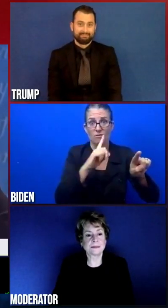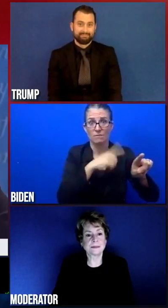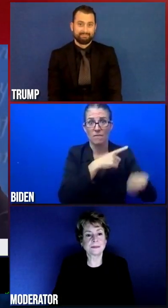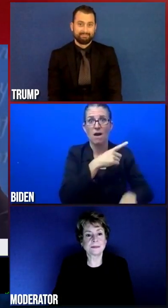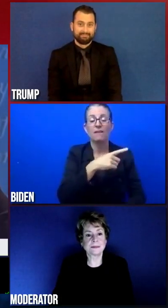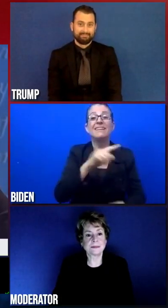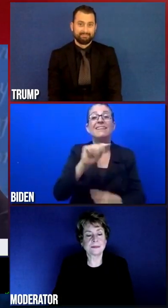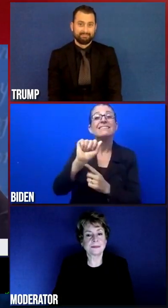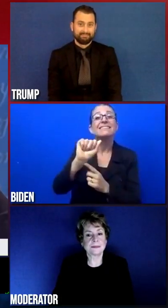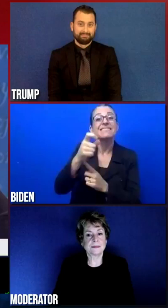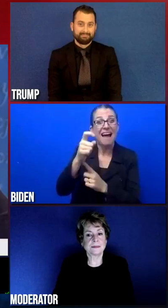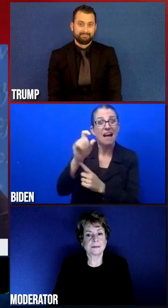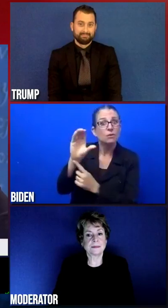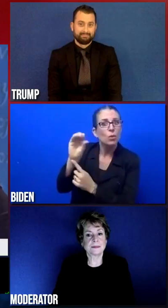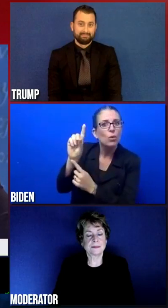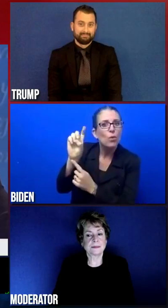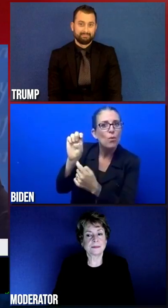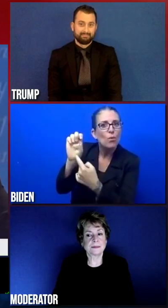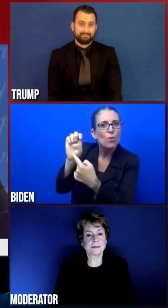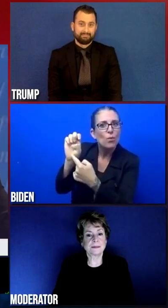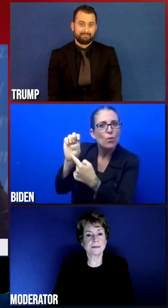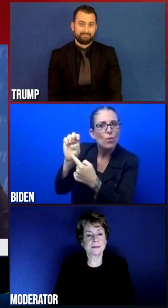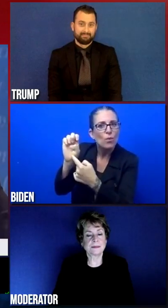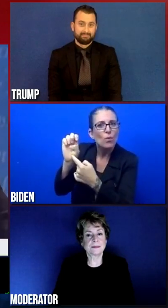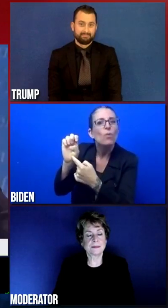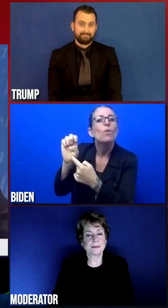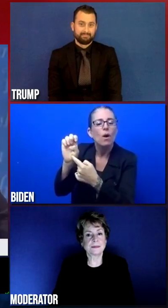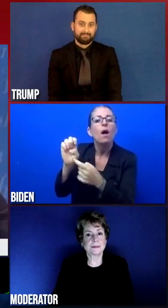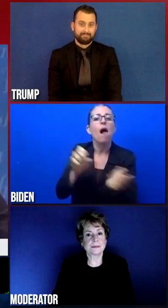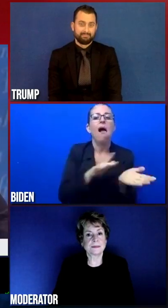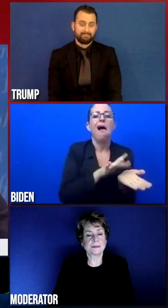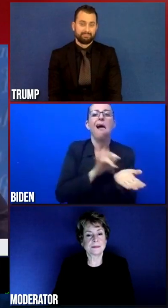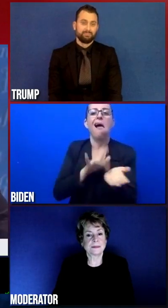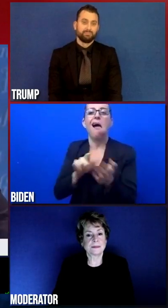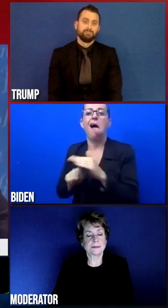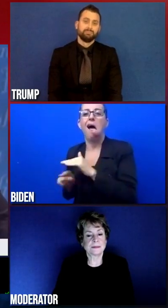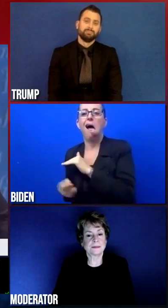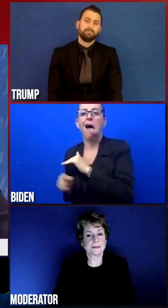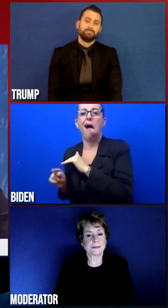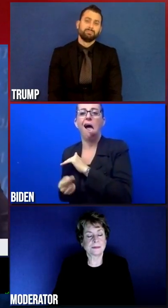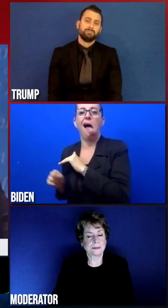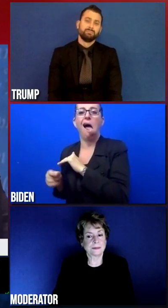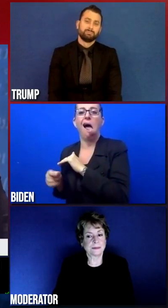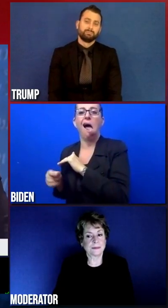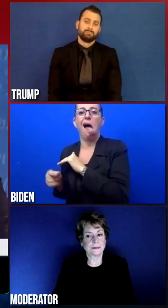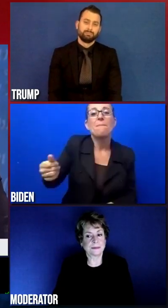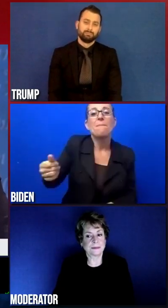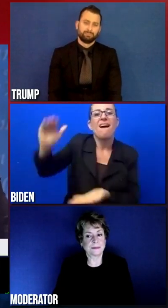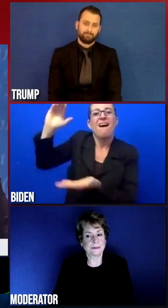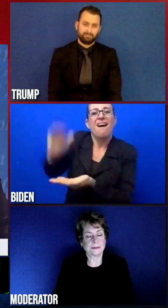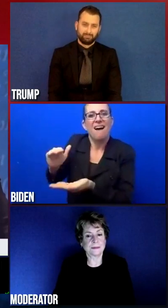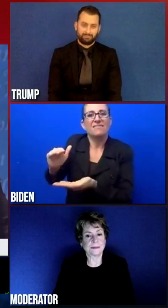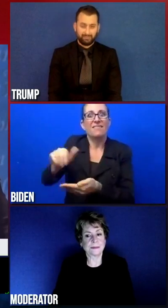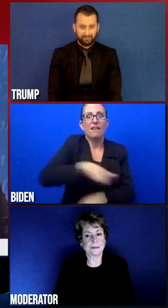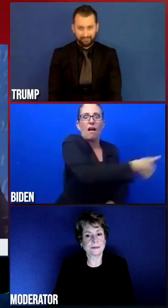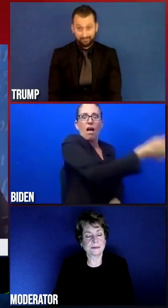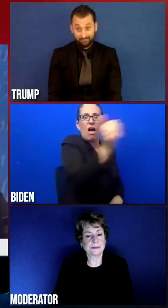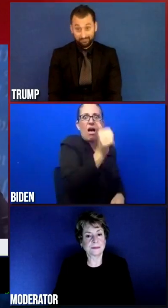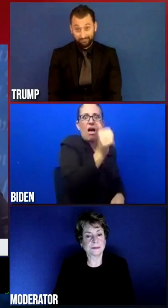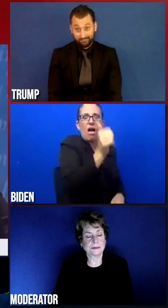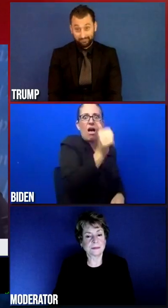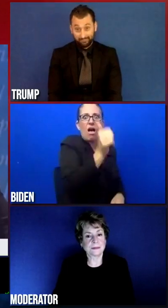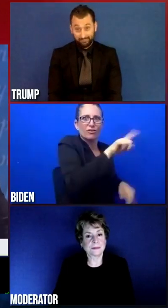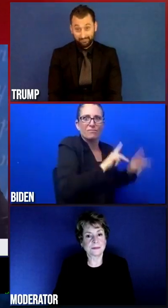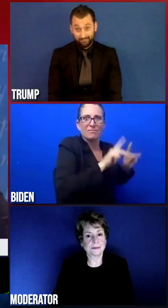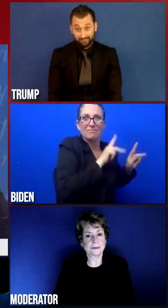less tax than a school teacher makes on the money a school teacher makes is because of him he says he's smart because